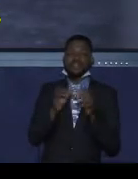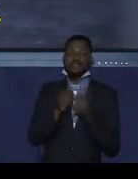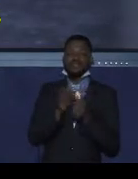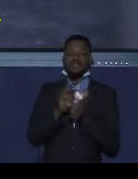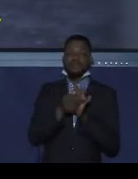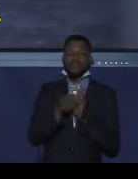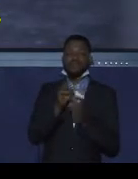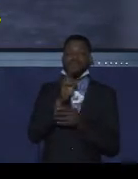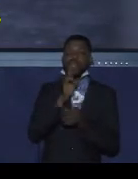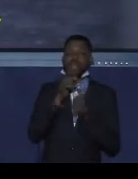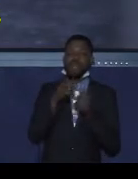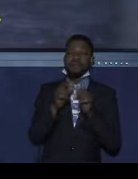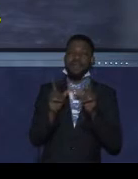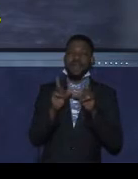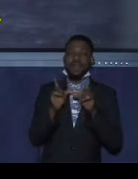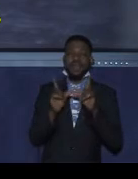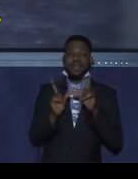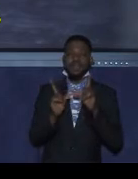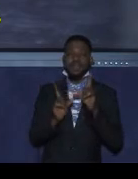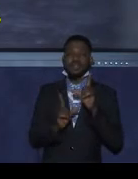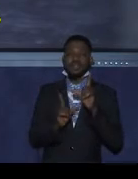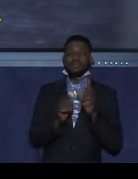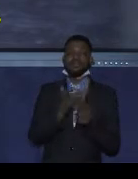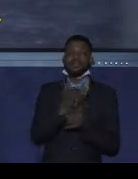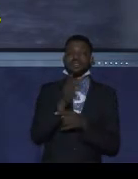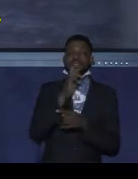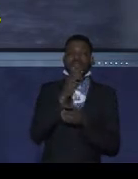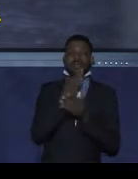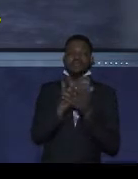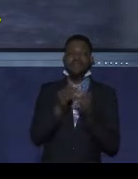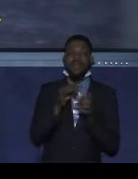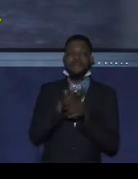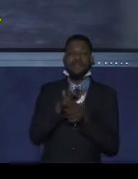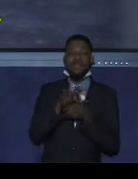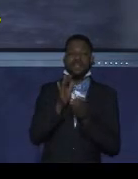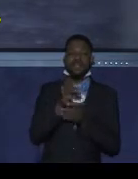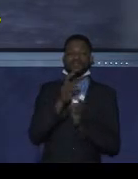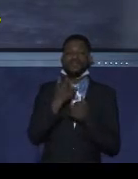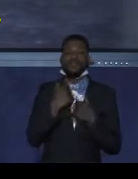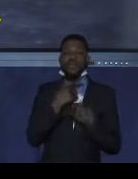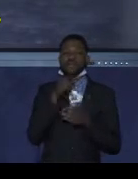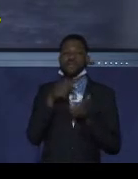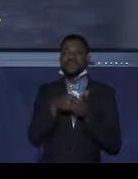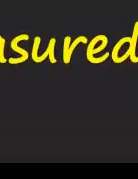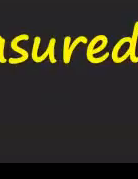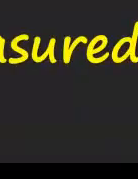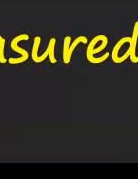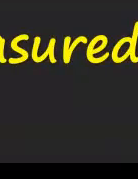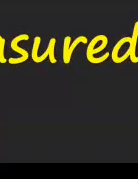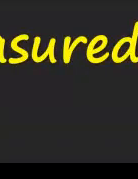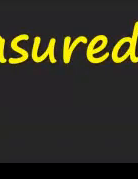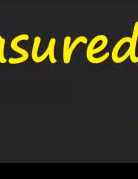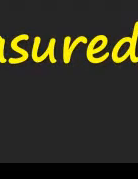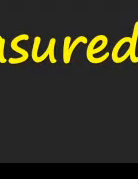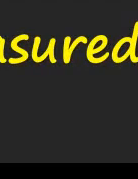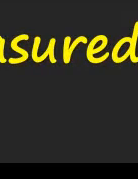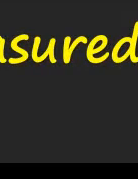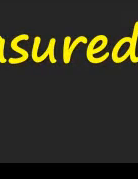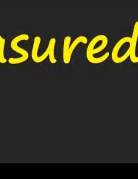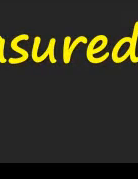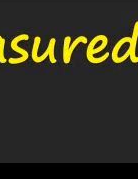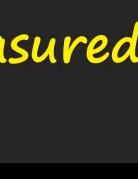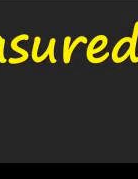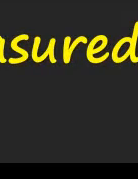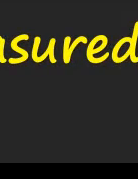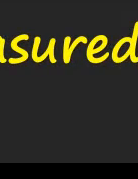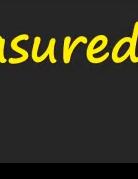You'll be talking about liters. And so these are some containers. You have this one for the water dispenser. You